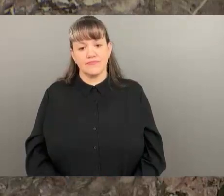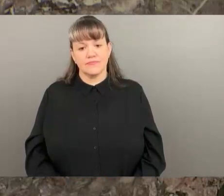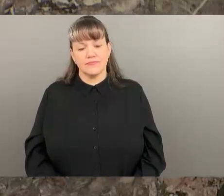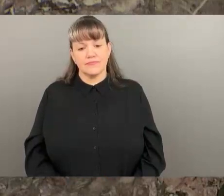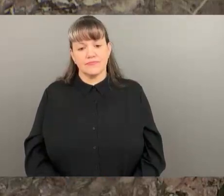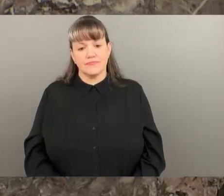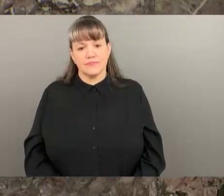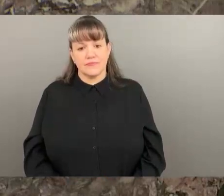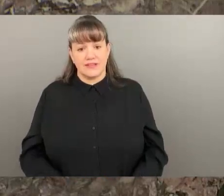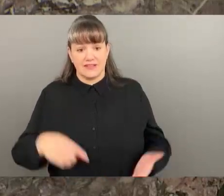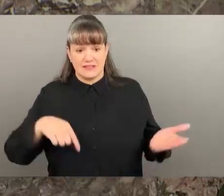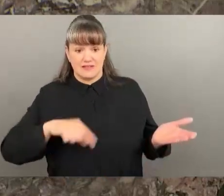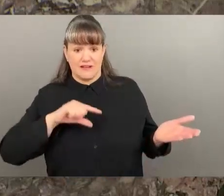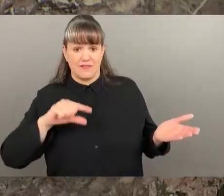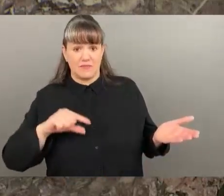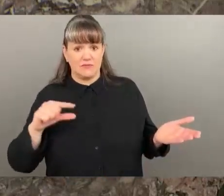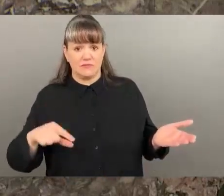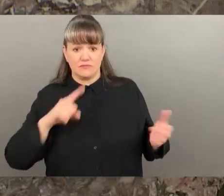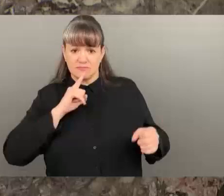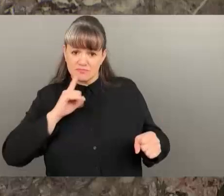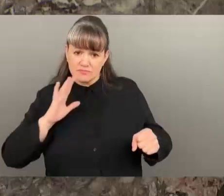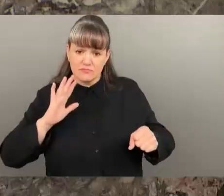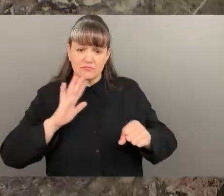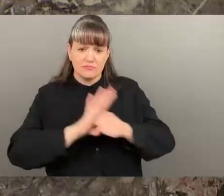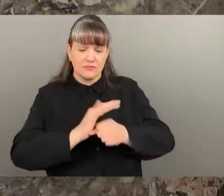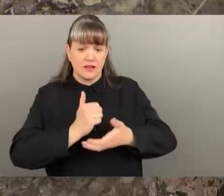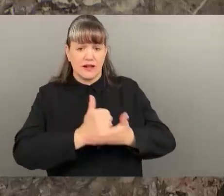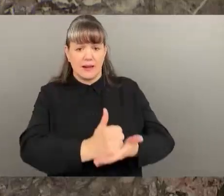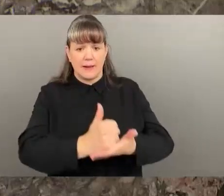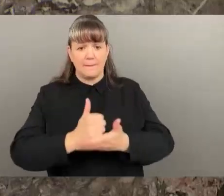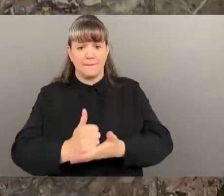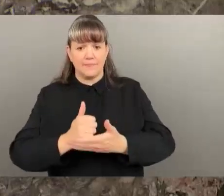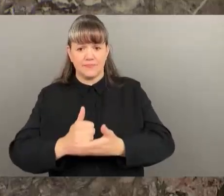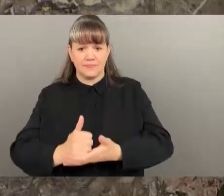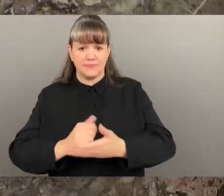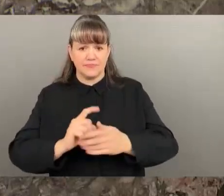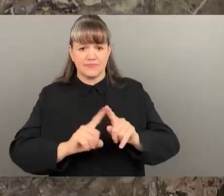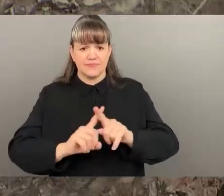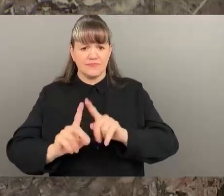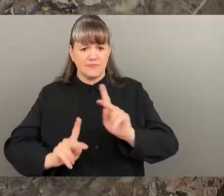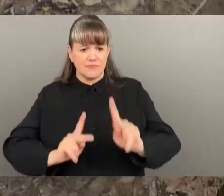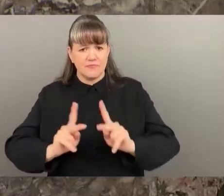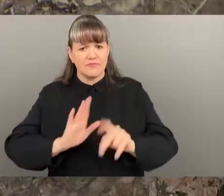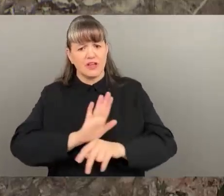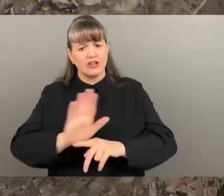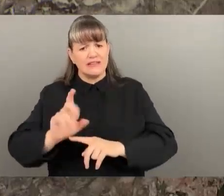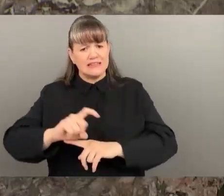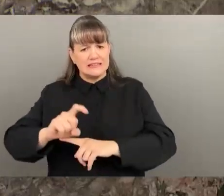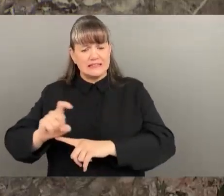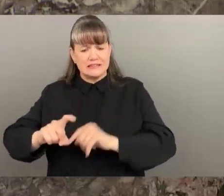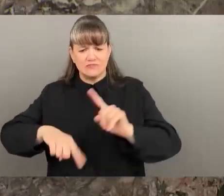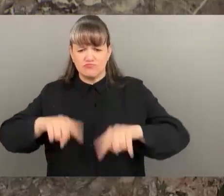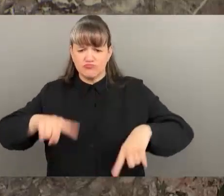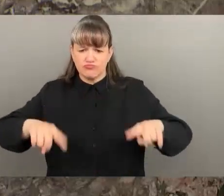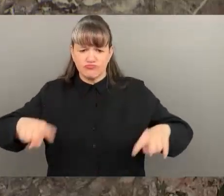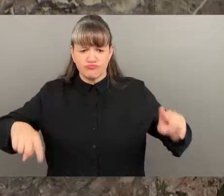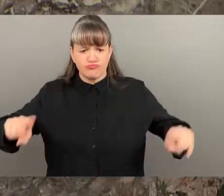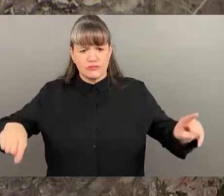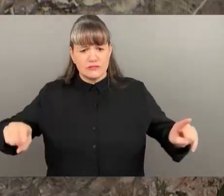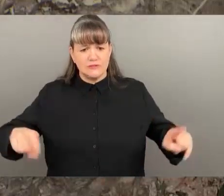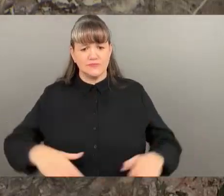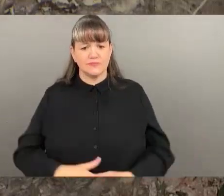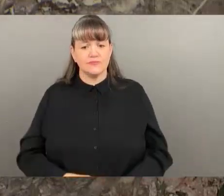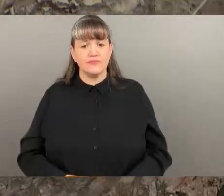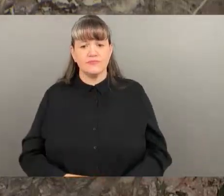people with different types of needs, with different types of care that they need as they face some of the most serious issues of their lives.